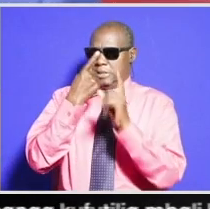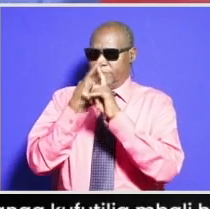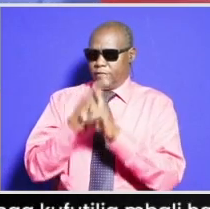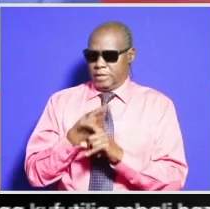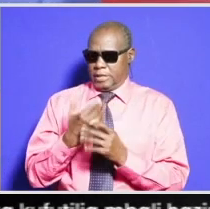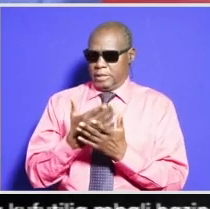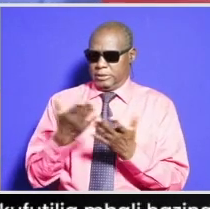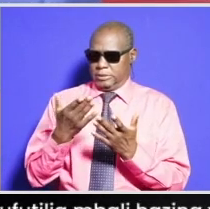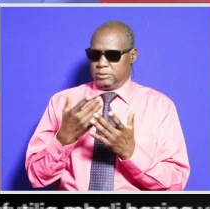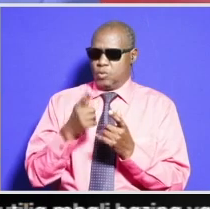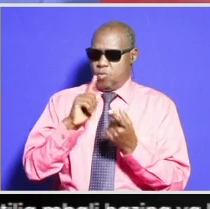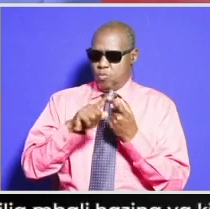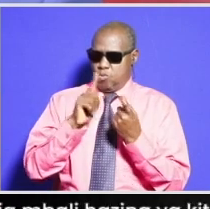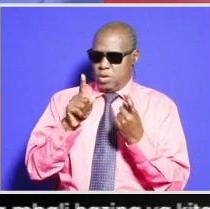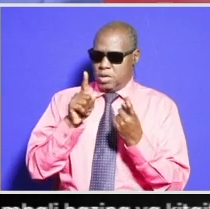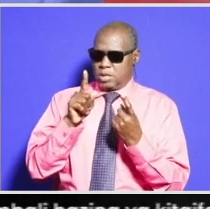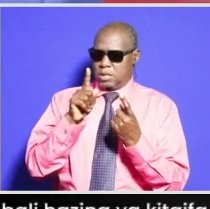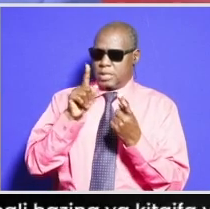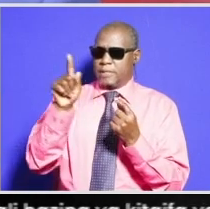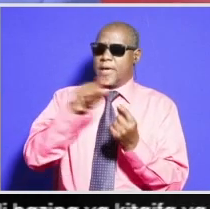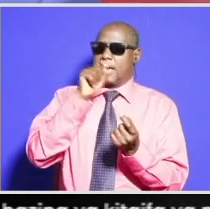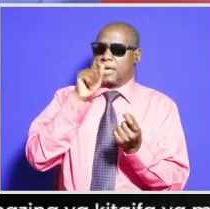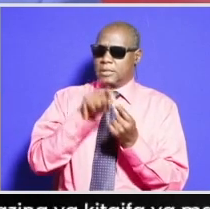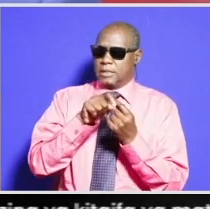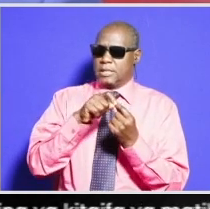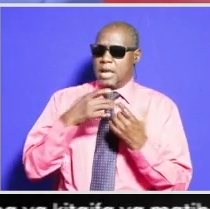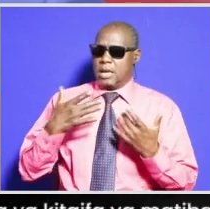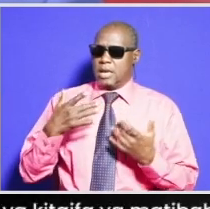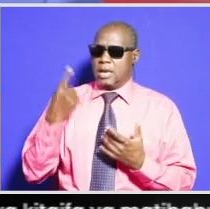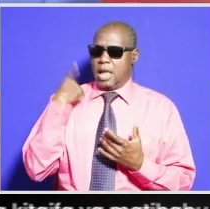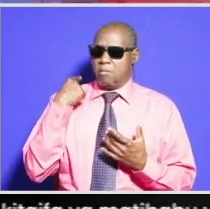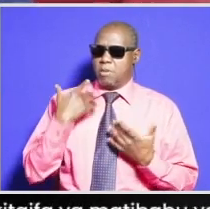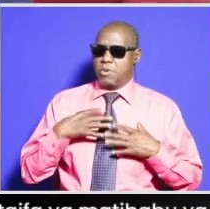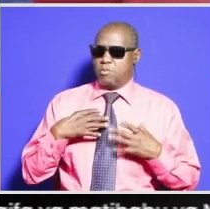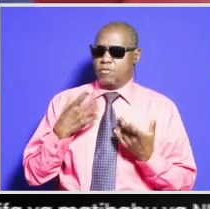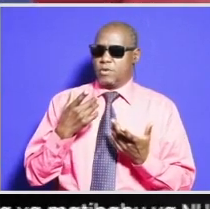exact number of the people of Kenya whose iris was scanned.